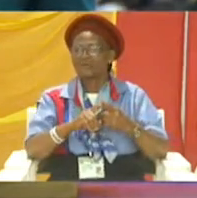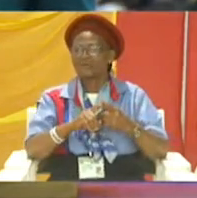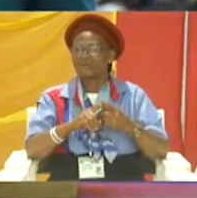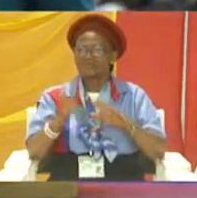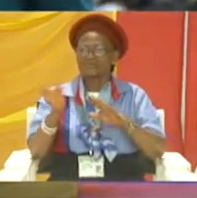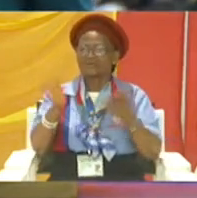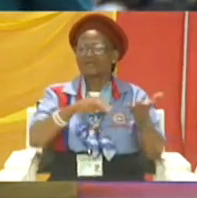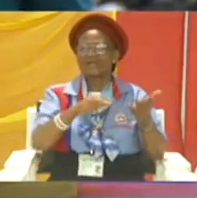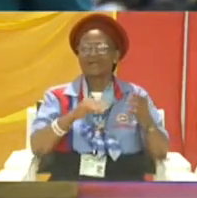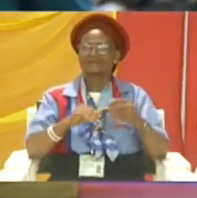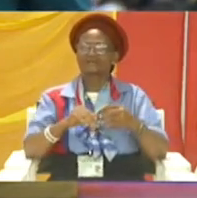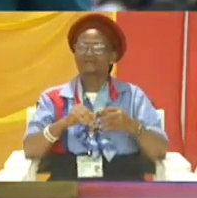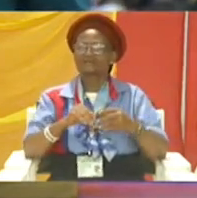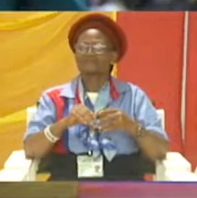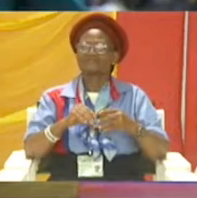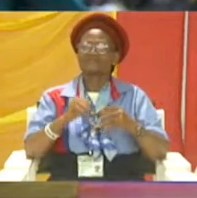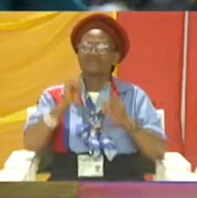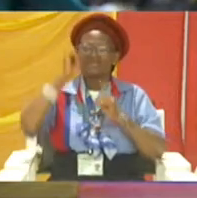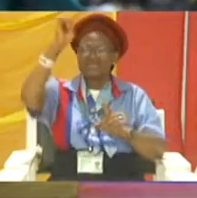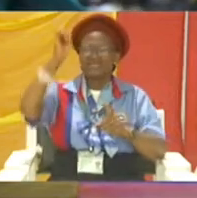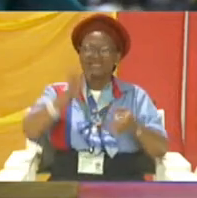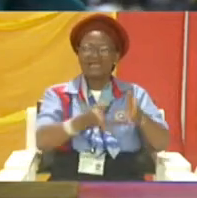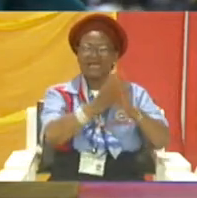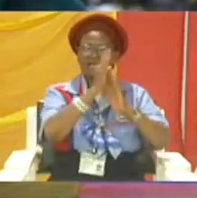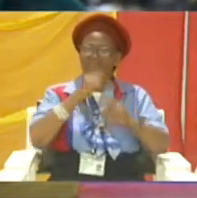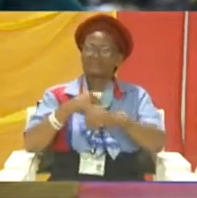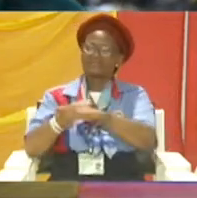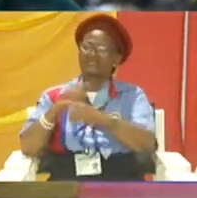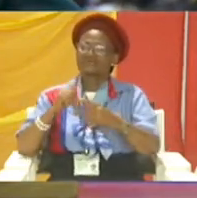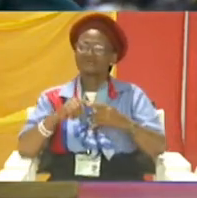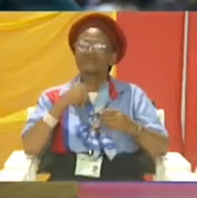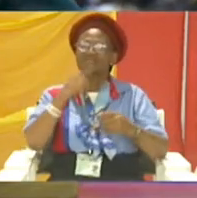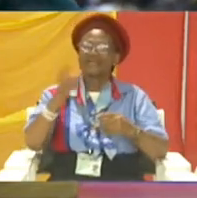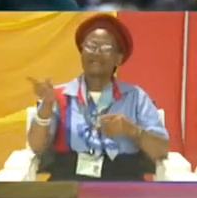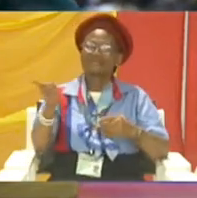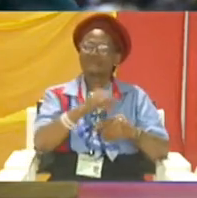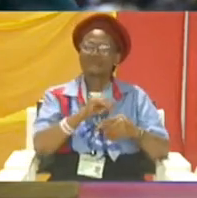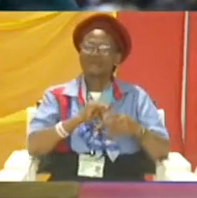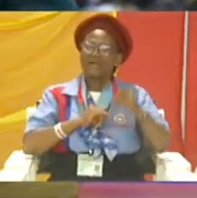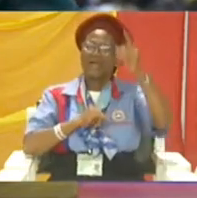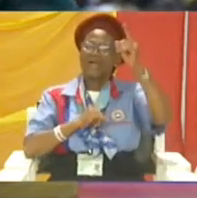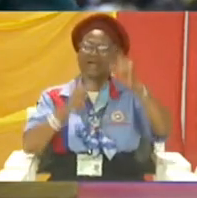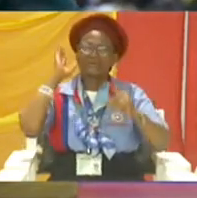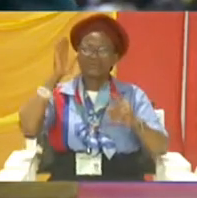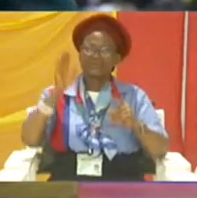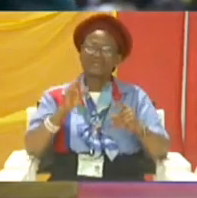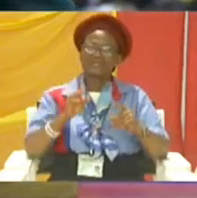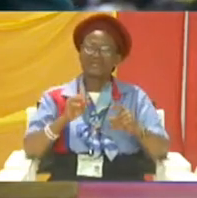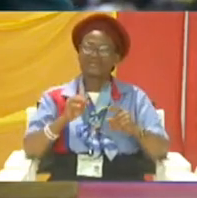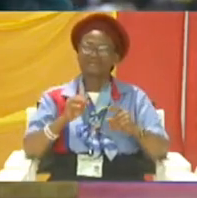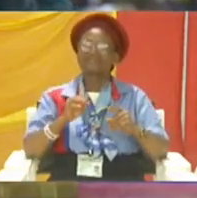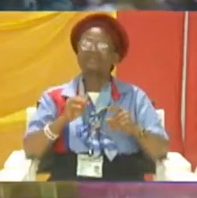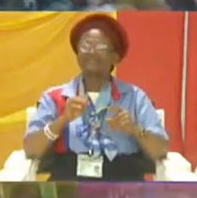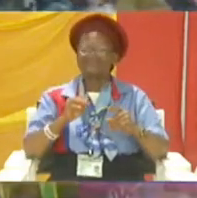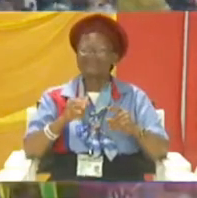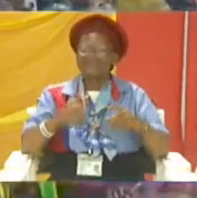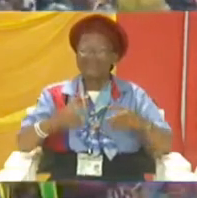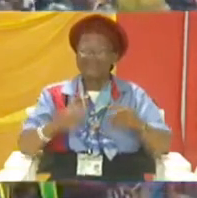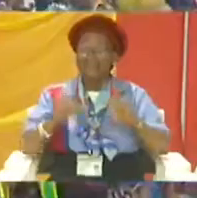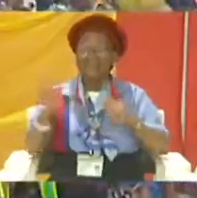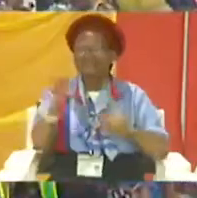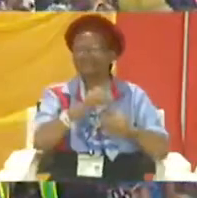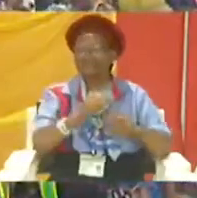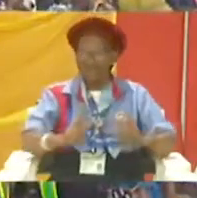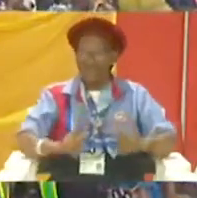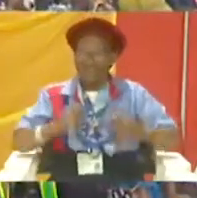ku. He asked me to tell you. O ni so fun o. I will extend your lifespan. Pe ma fi kun